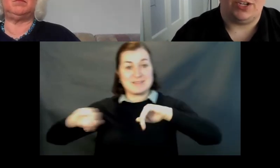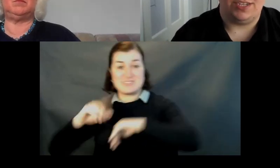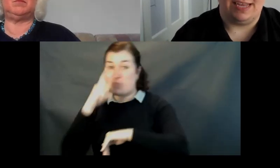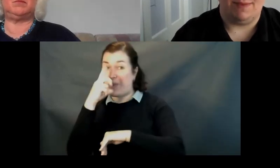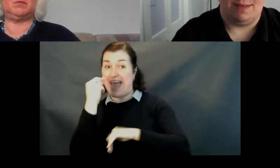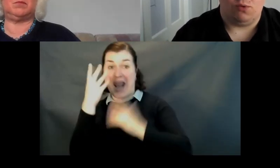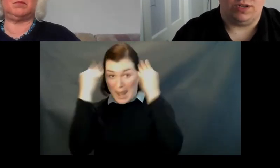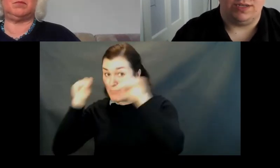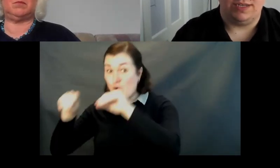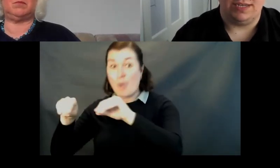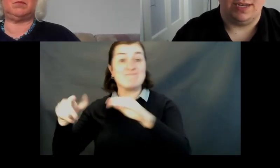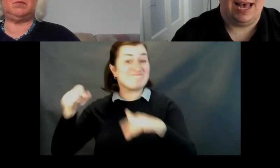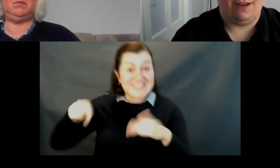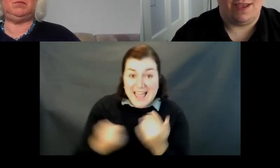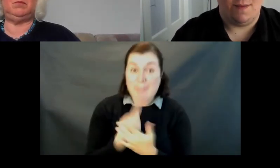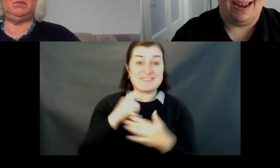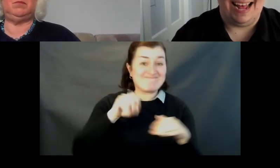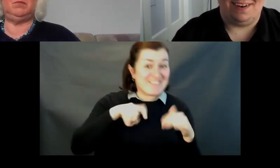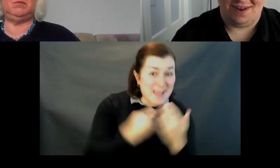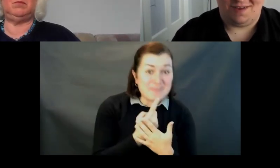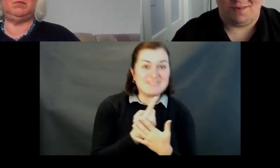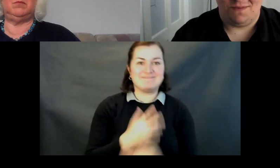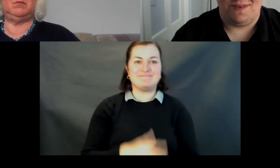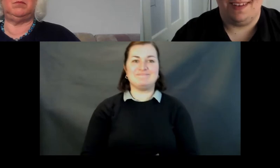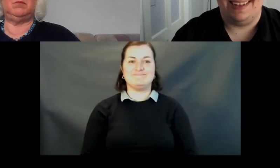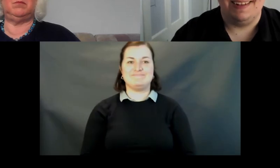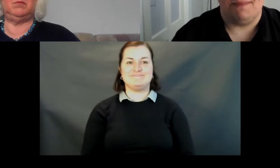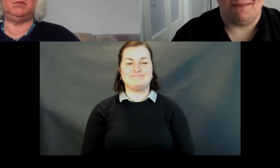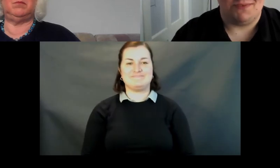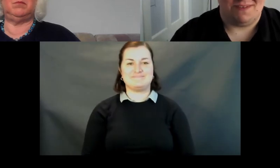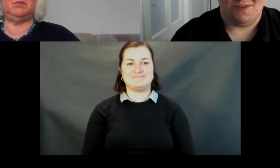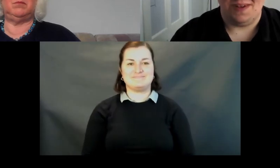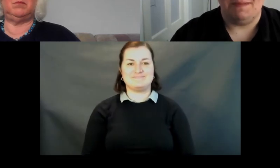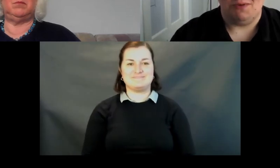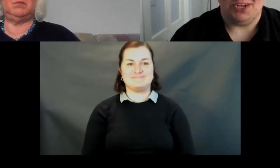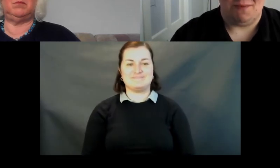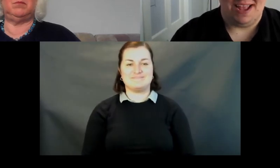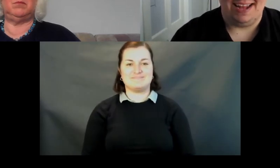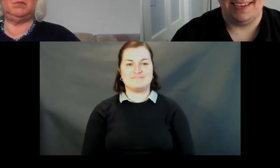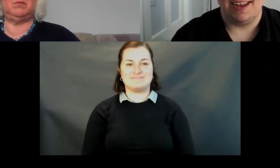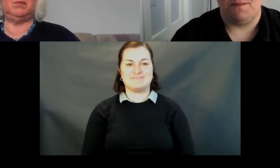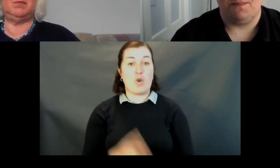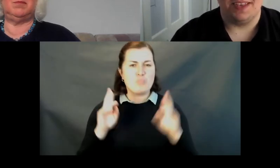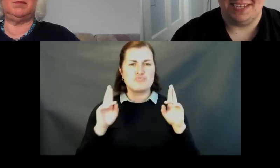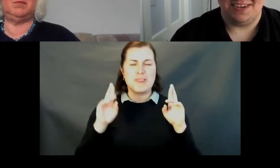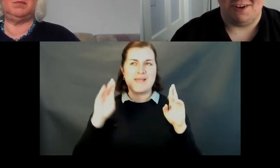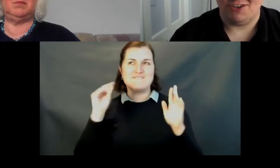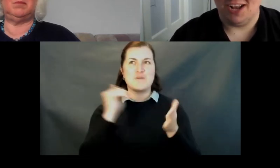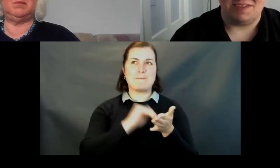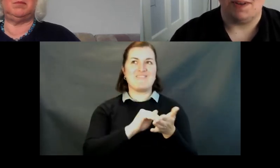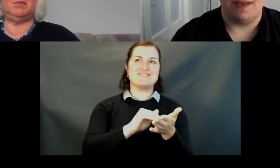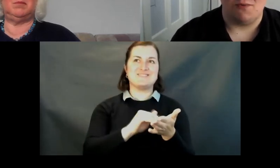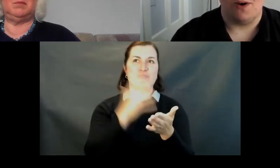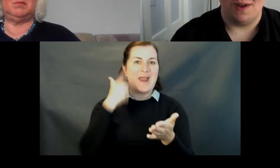able to actually segment them audiences. And I plan in a couple of months, when I've got more time on my hands, City of